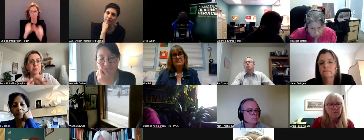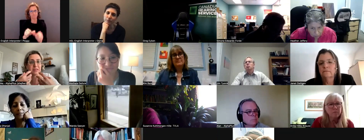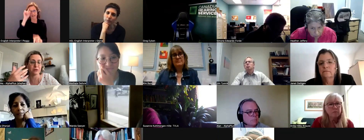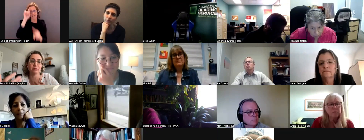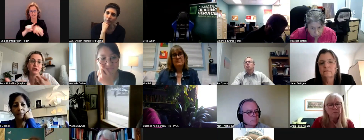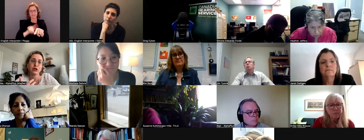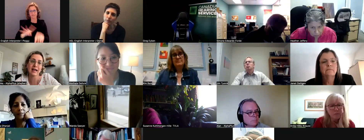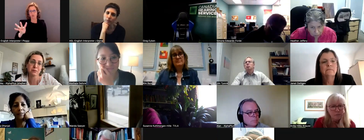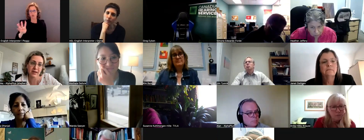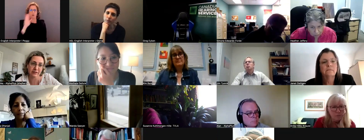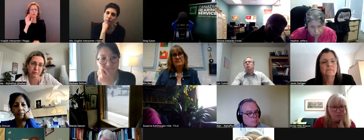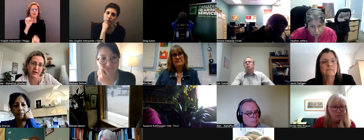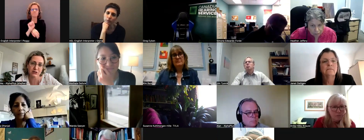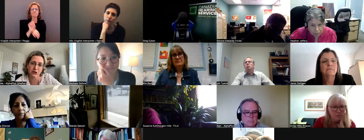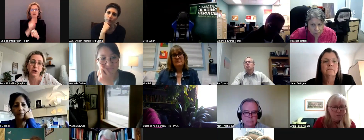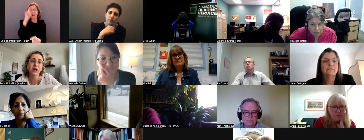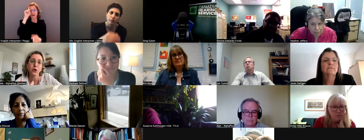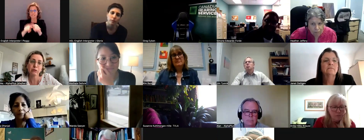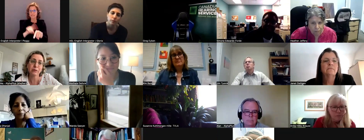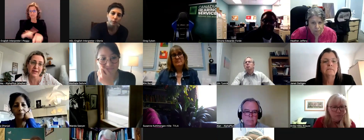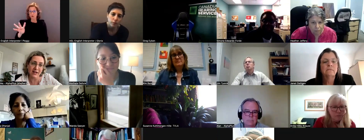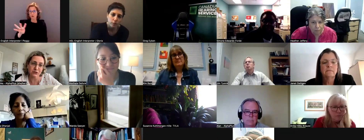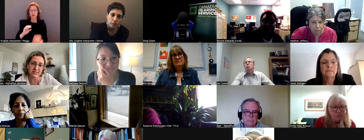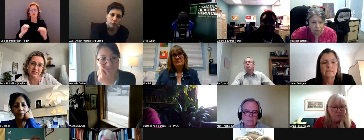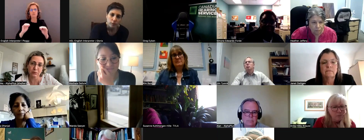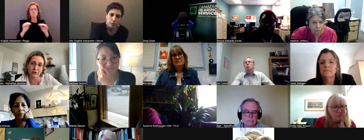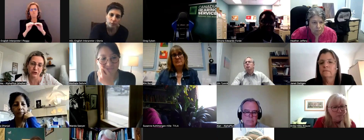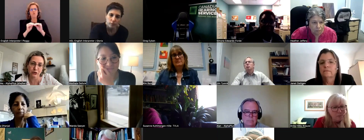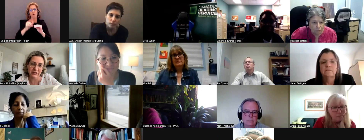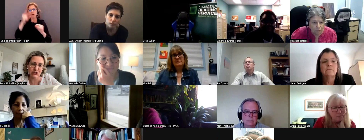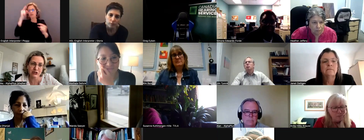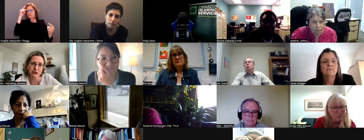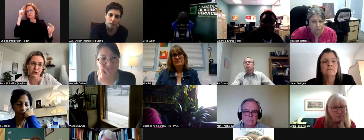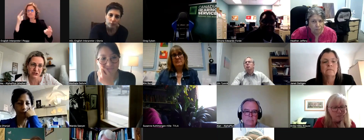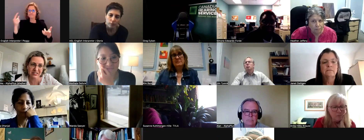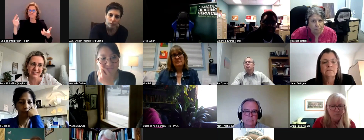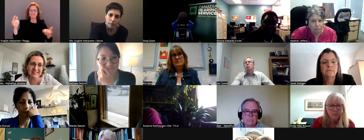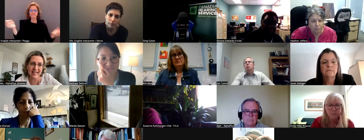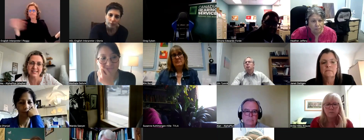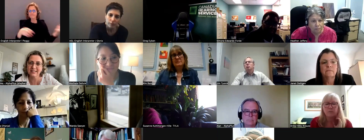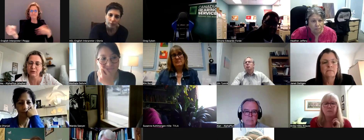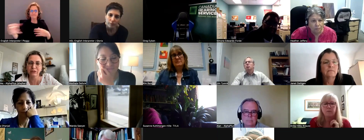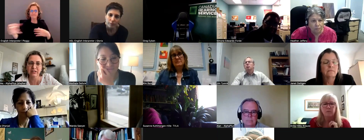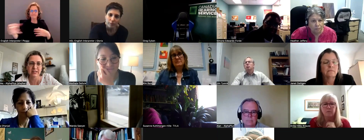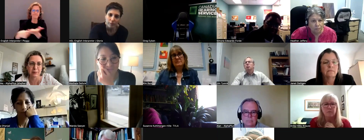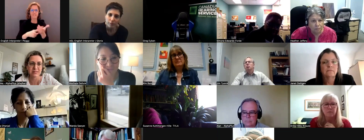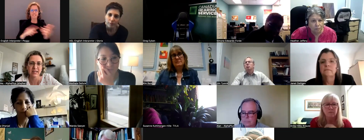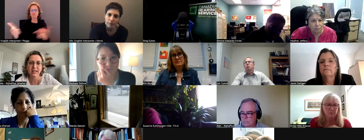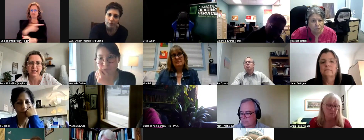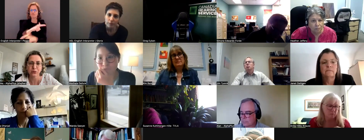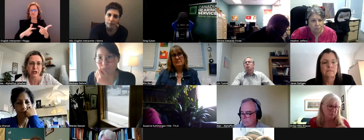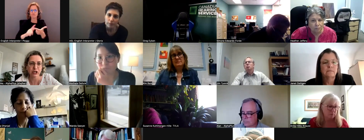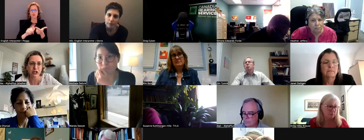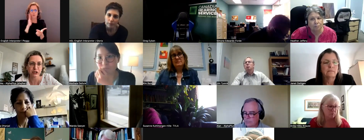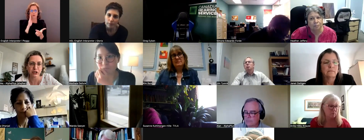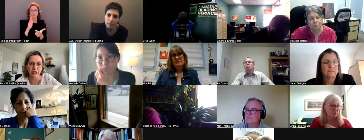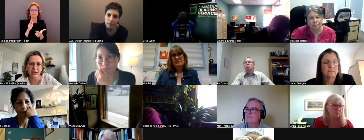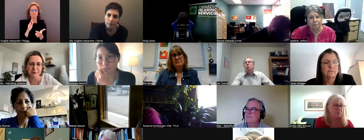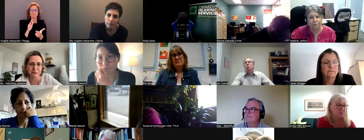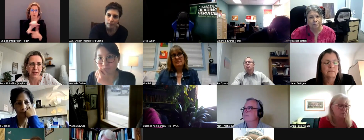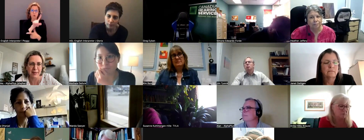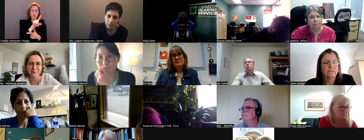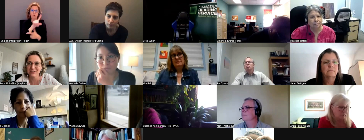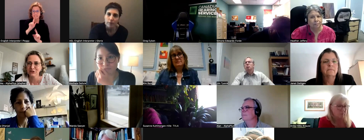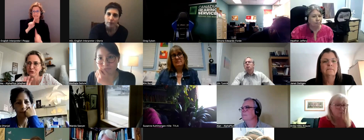is going to be a bit more collaborative part. So we will be addressing some of your questions or still discussing some of the tips that we heard